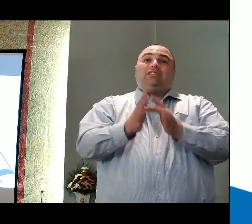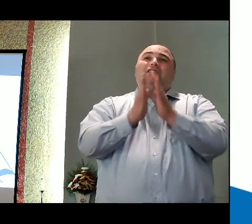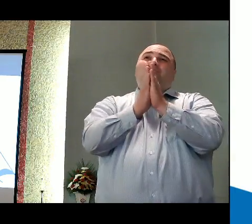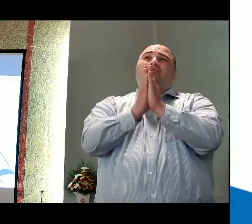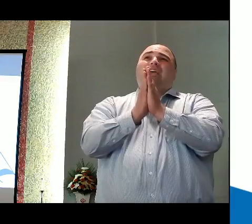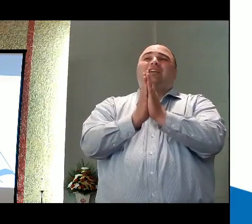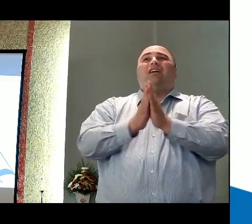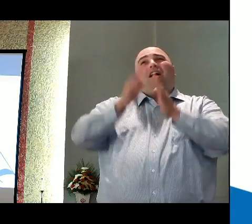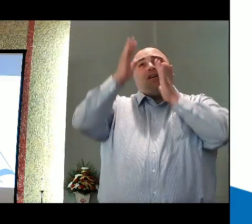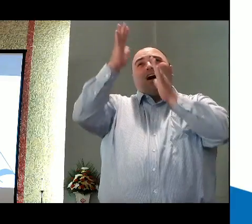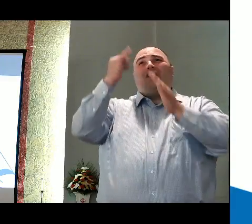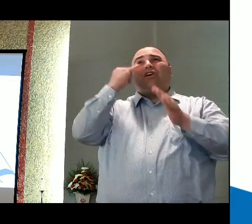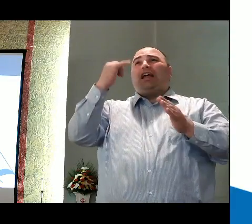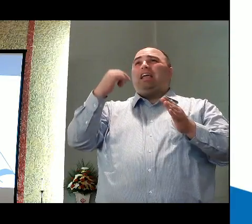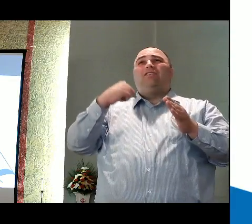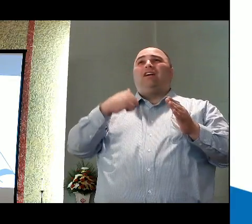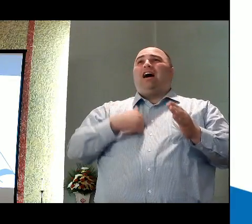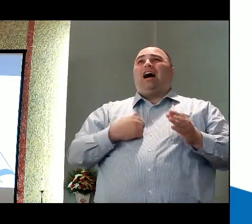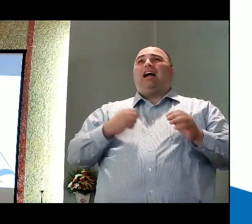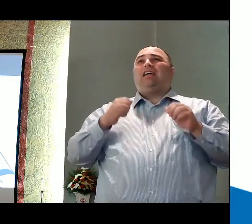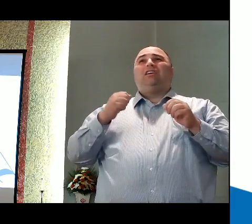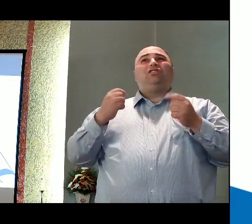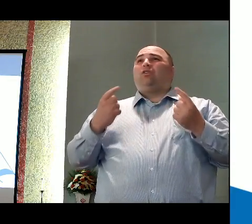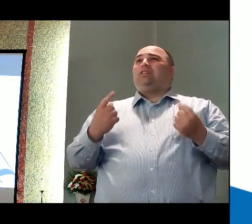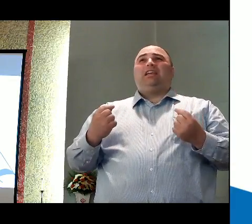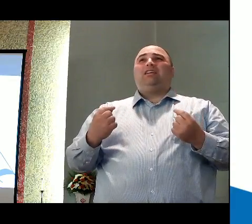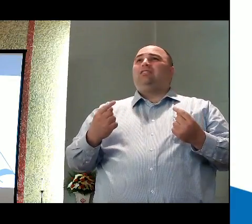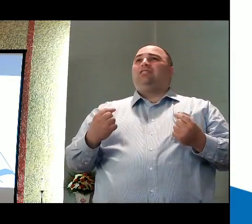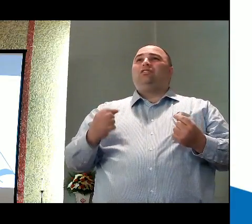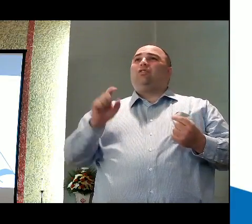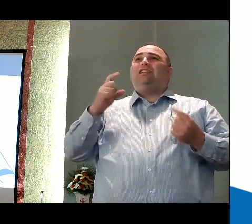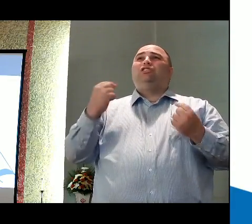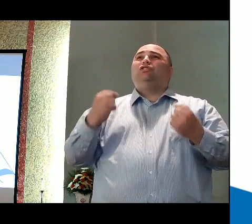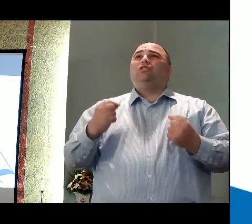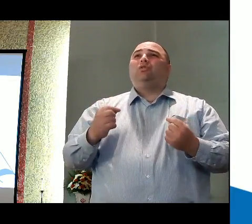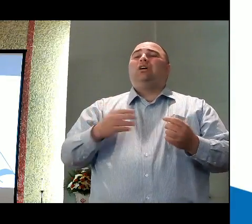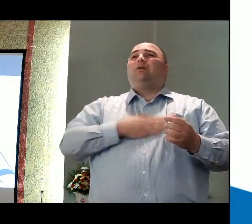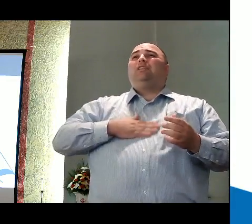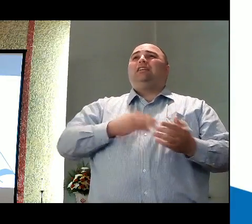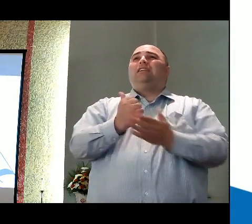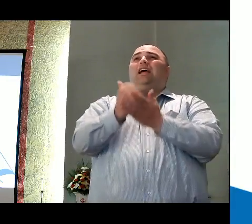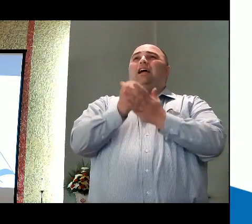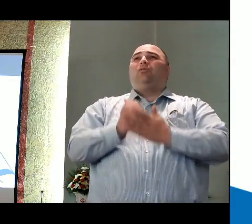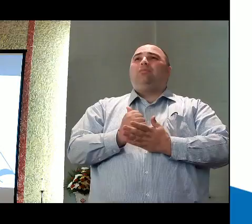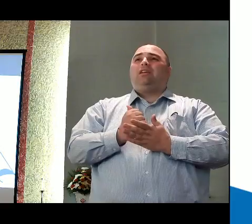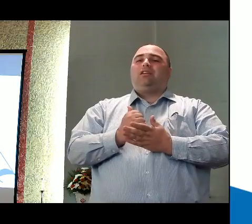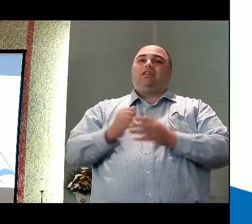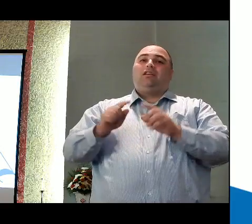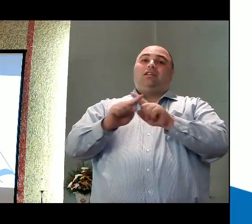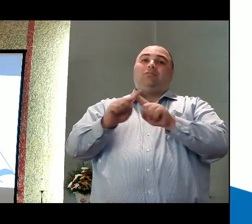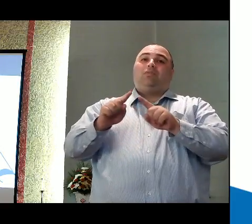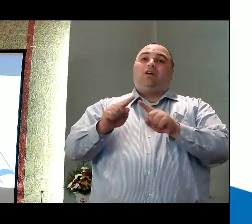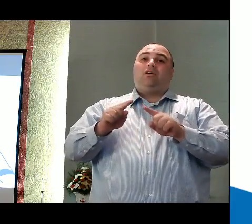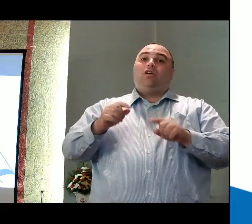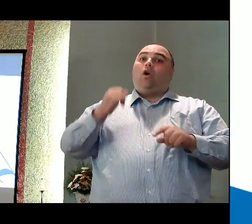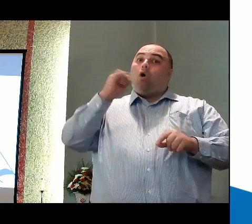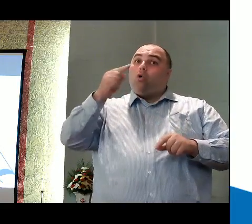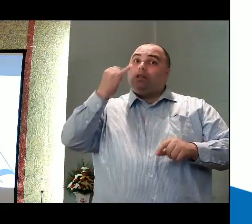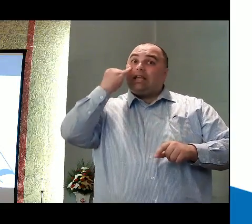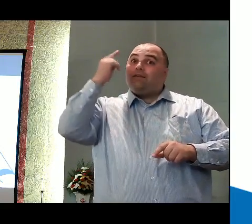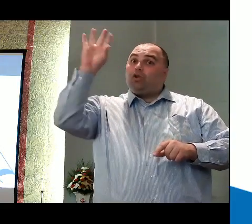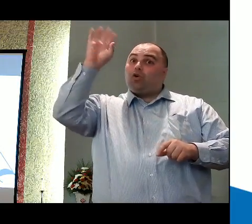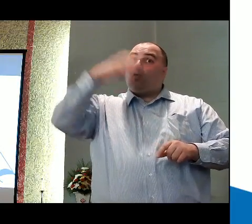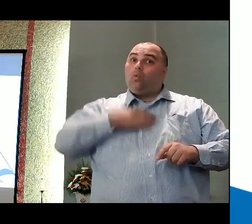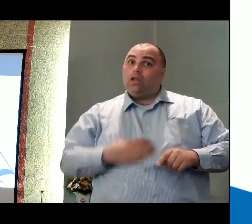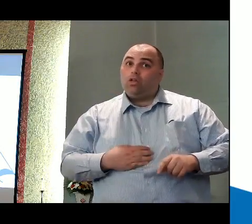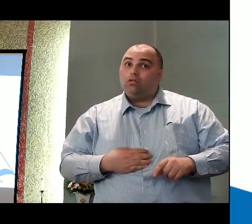to suffer and to die for that plan to be fulfilled. And because of that, we say thank you, Lord. Right now, as we partake of